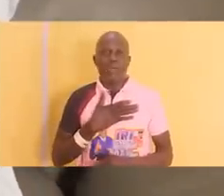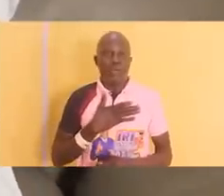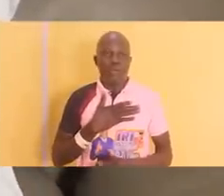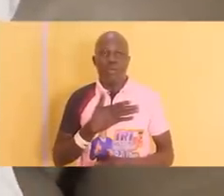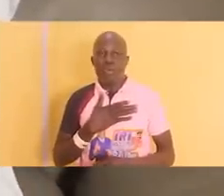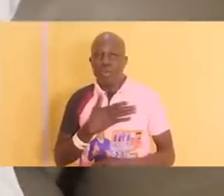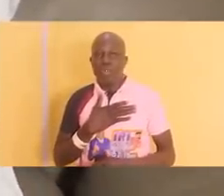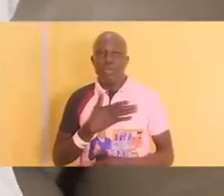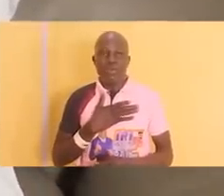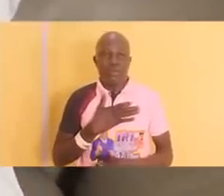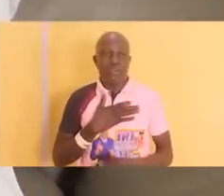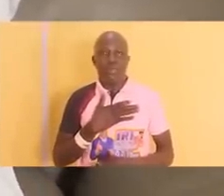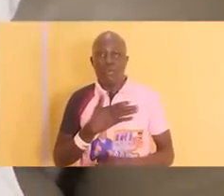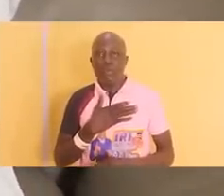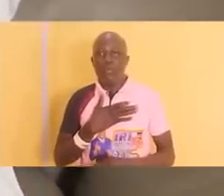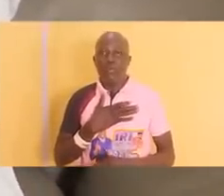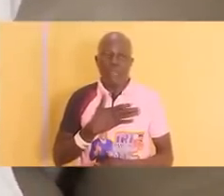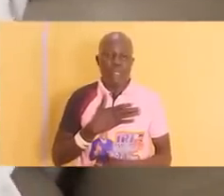bá kó ẹkùn